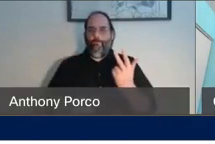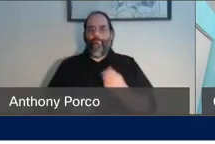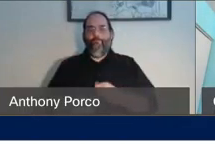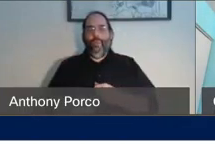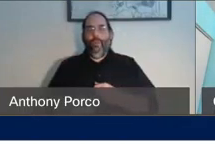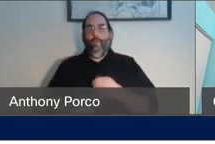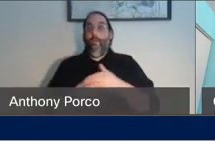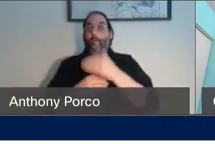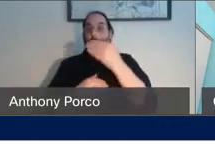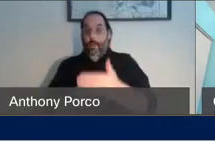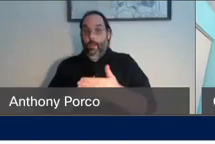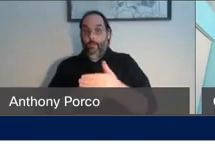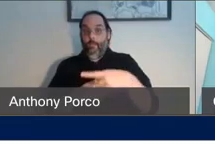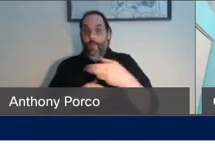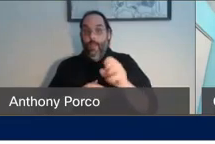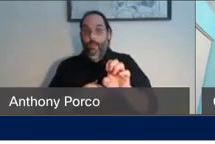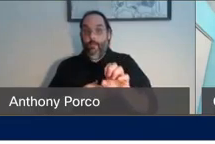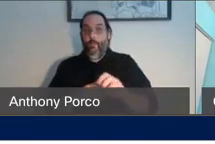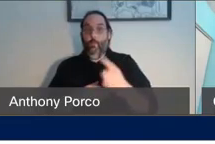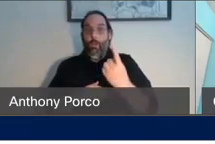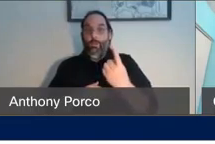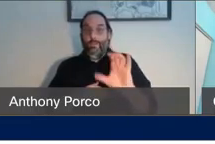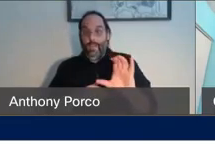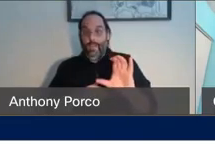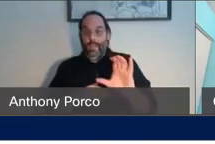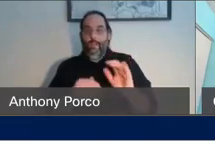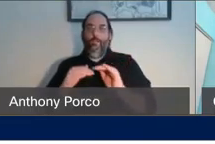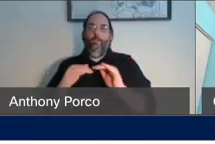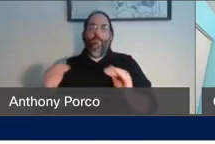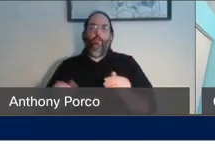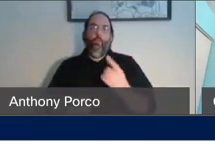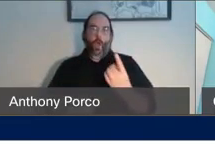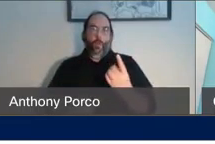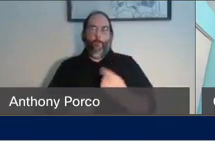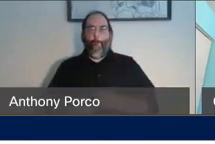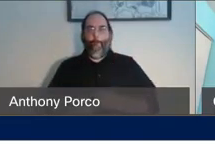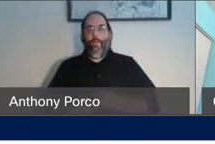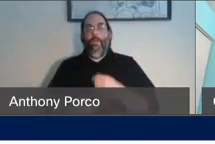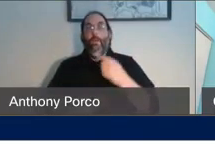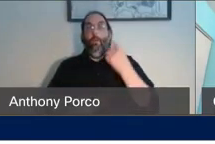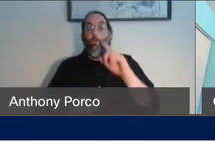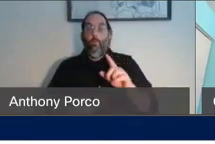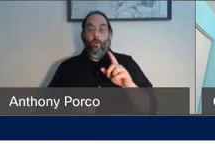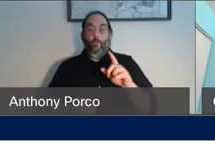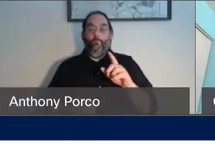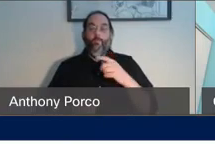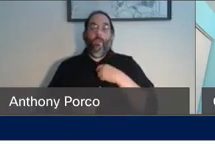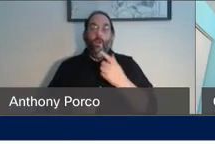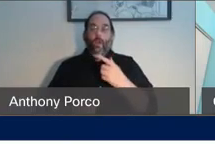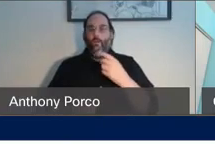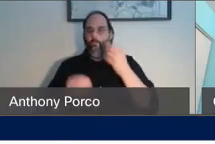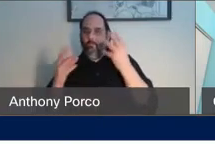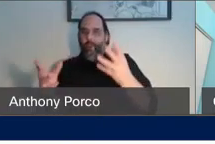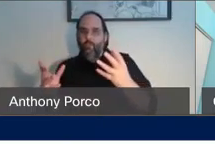The next phase is 1C, tier 1. And for detailed phases